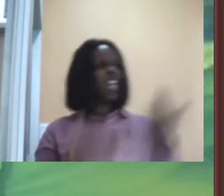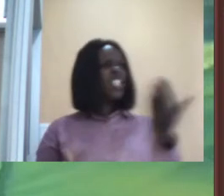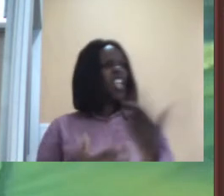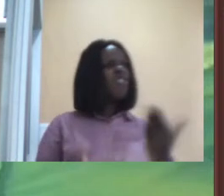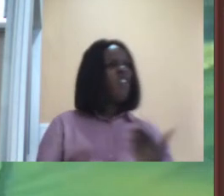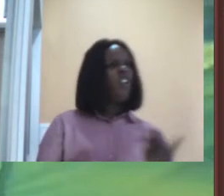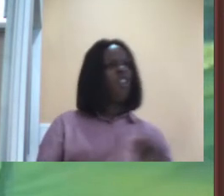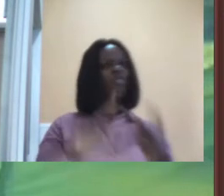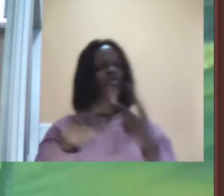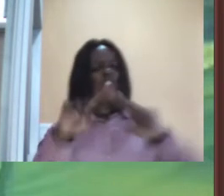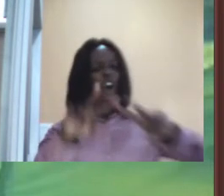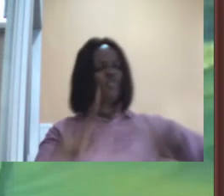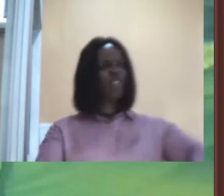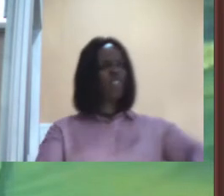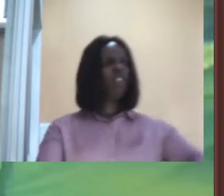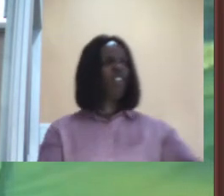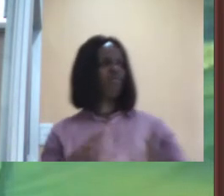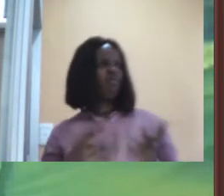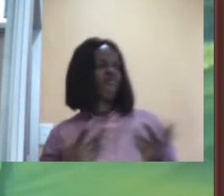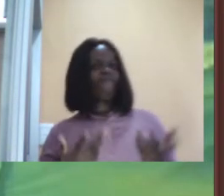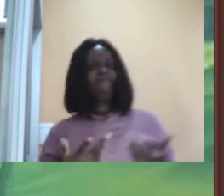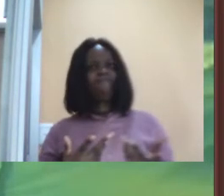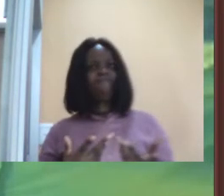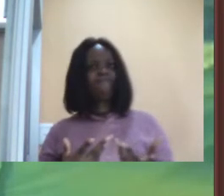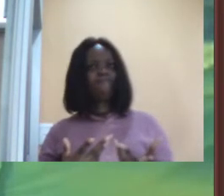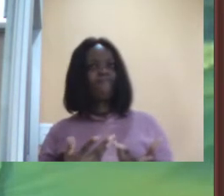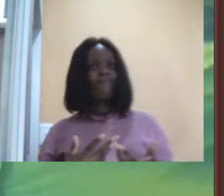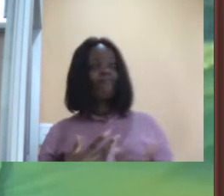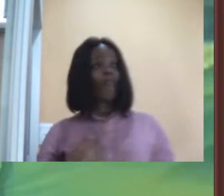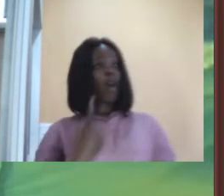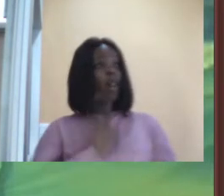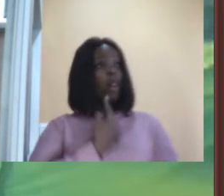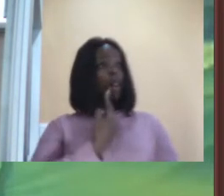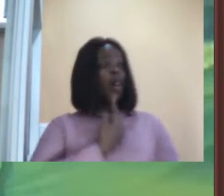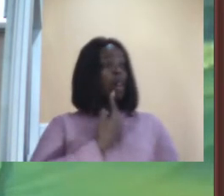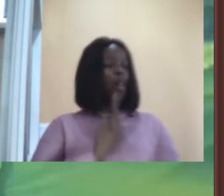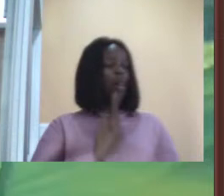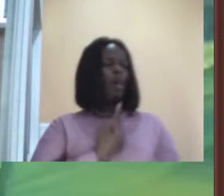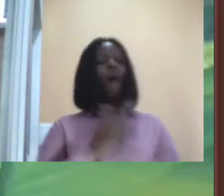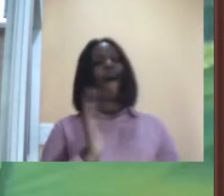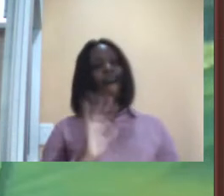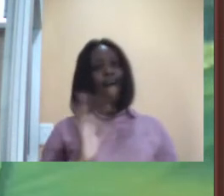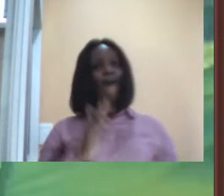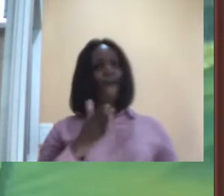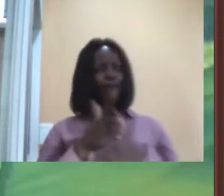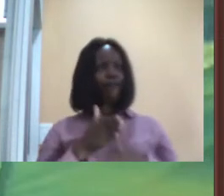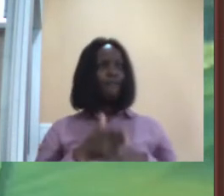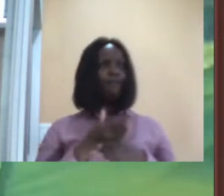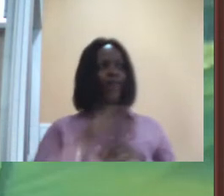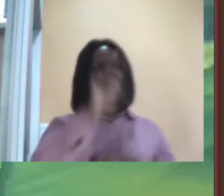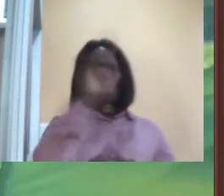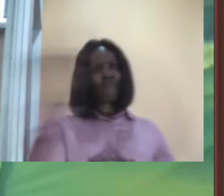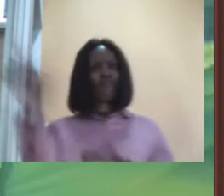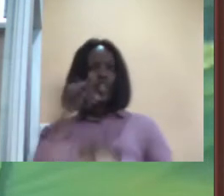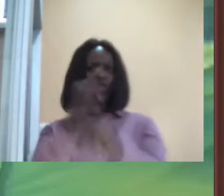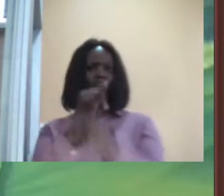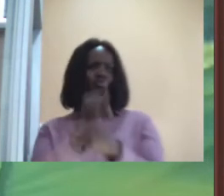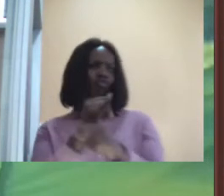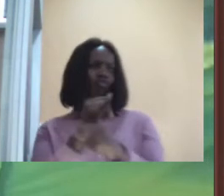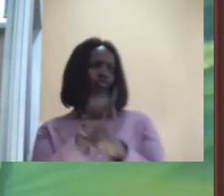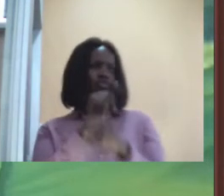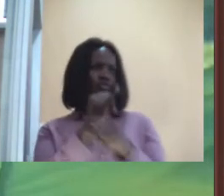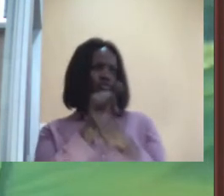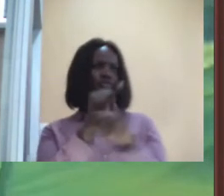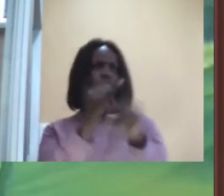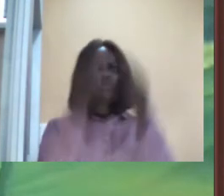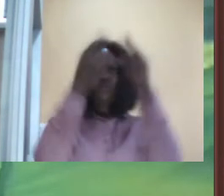issue of research, we are not going to work as a department alone, but we are going to work with other institutions of